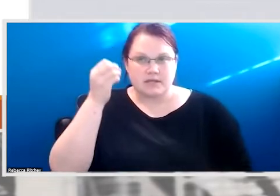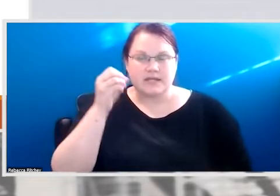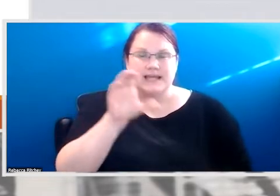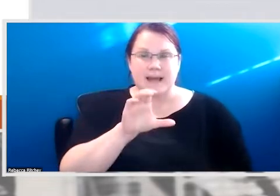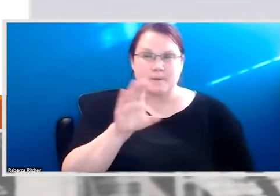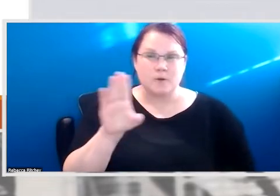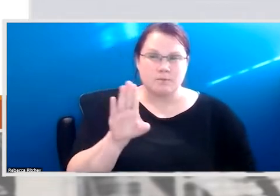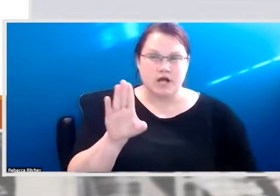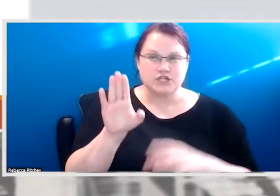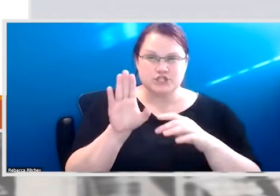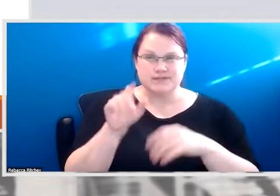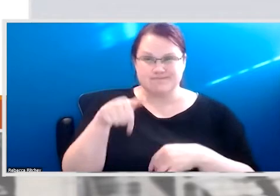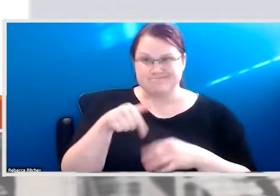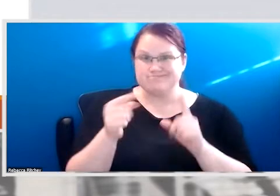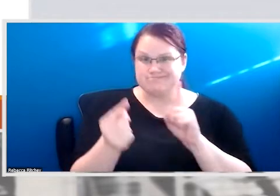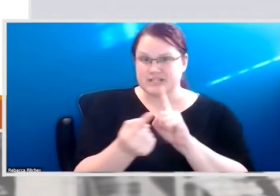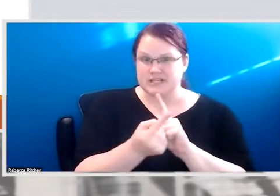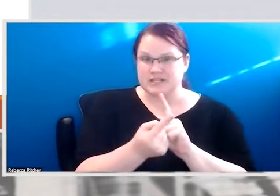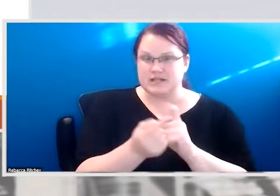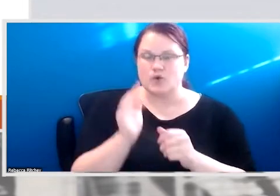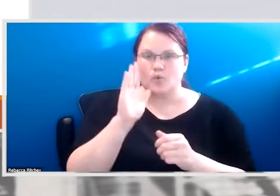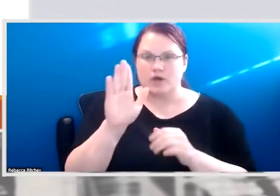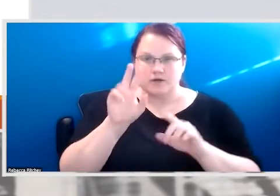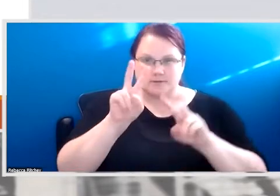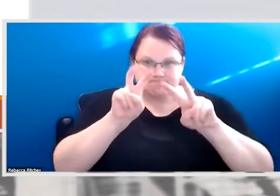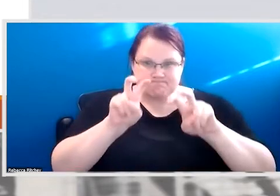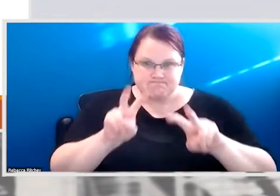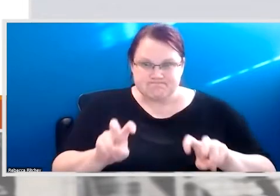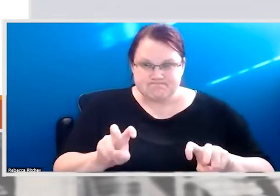forum, and we'll evaluate the